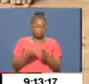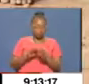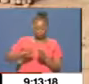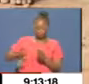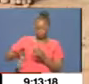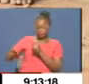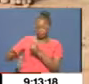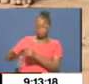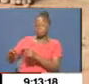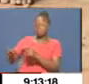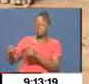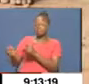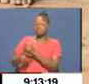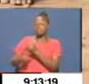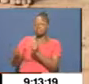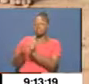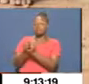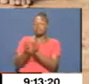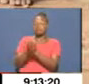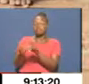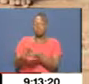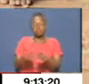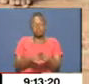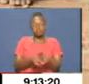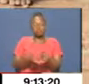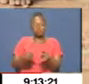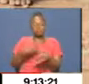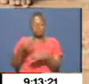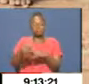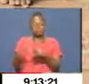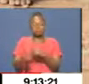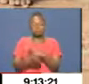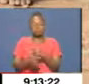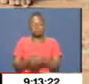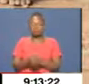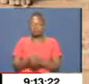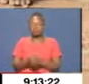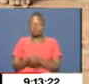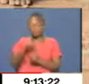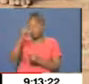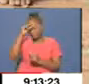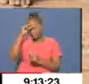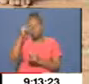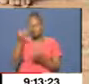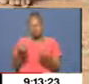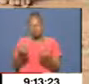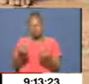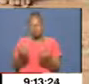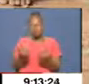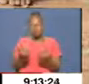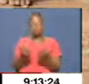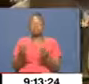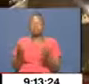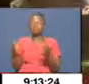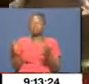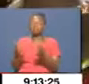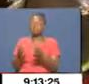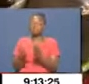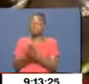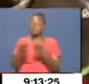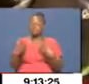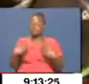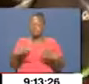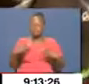October, and similar amount is being mobilized for next month. The government is in the meantime calling on organizations and people of